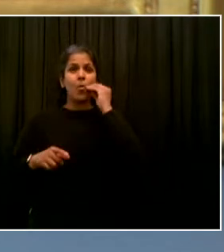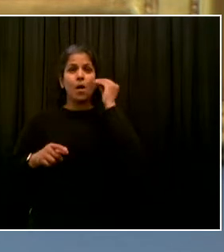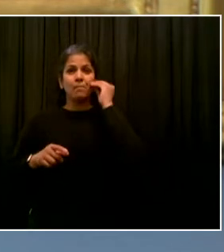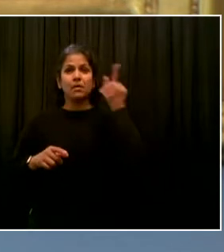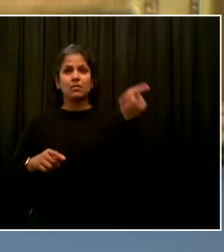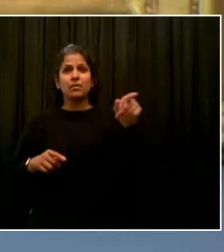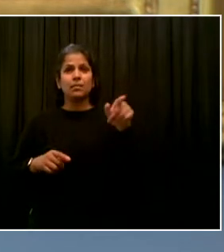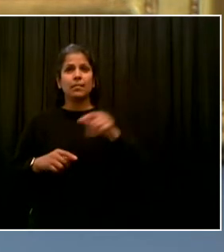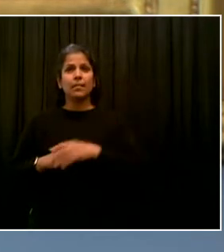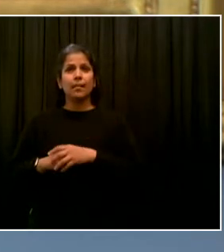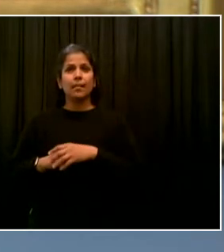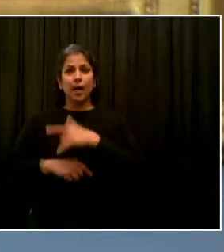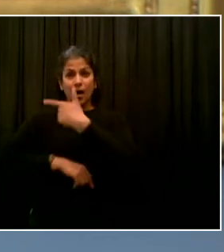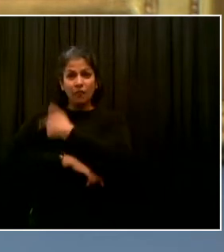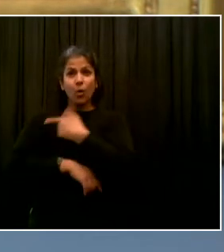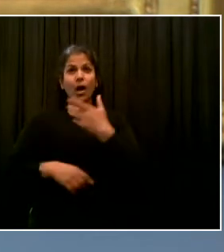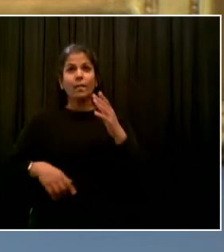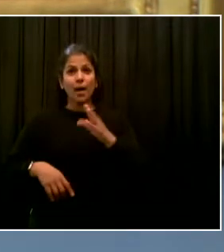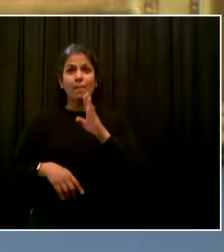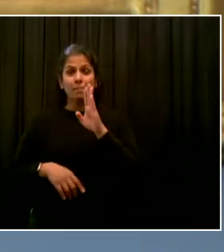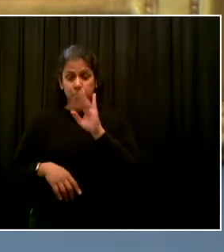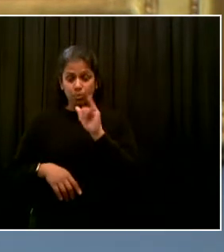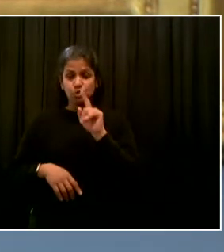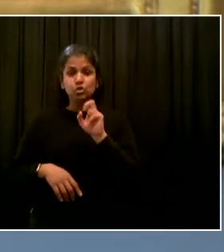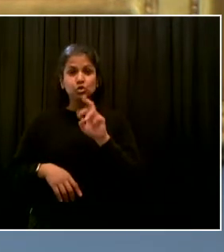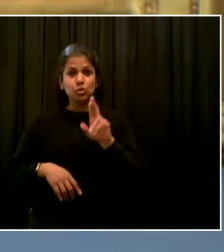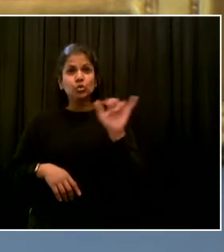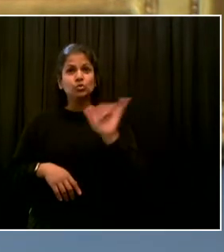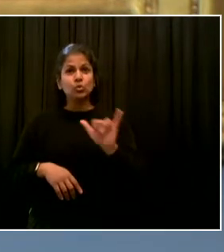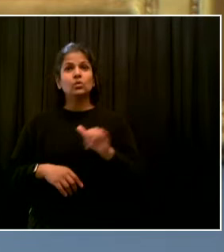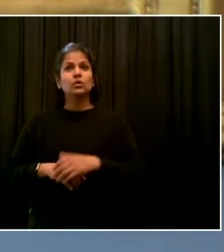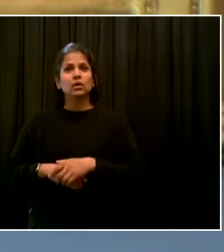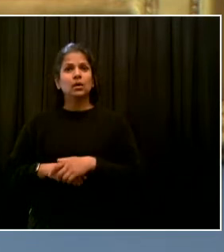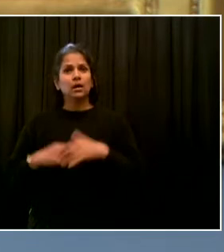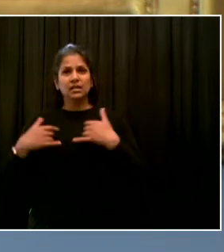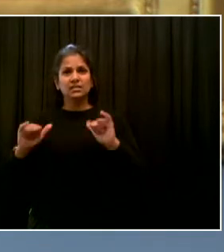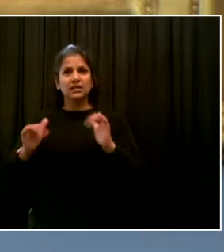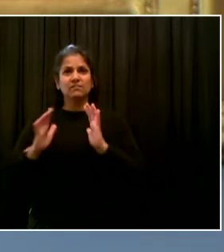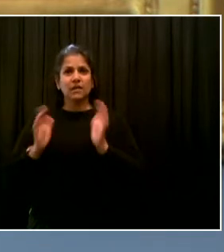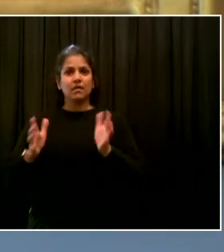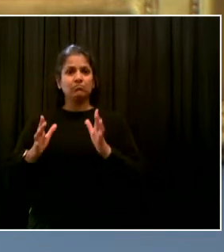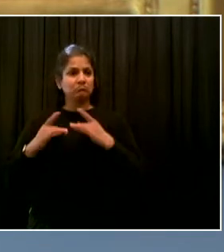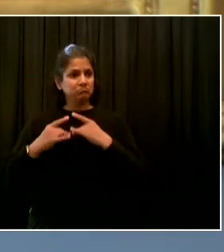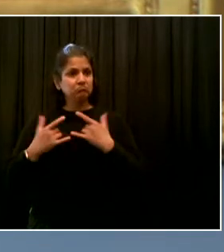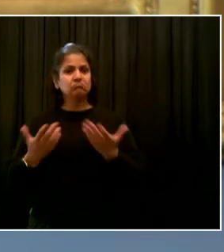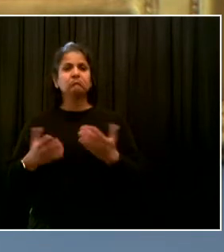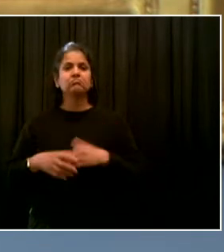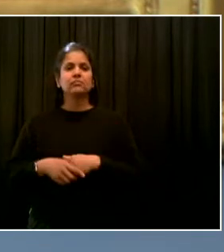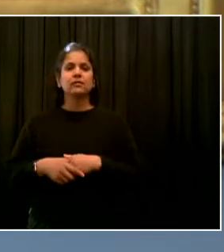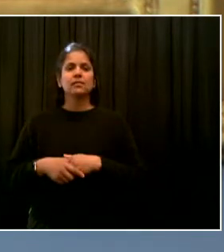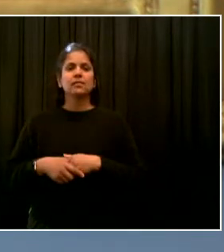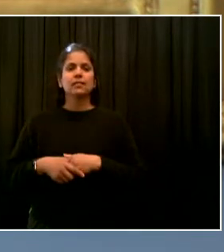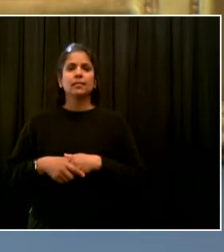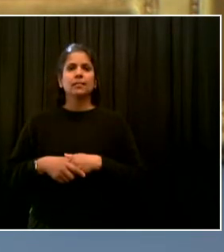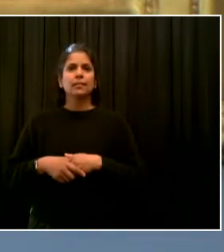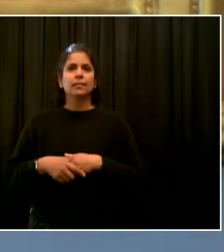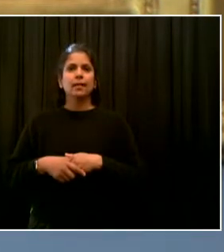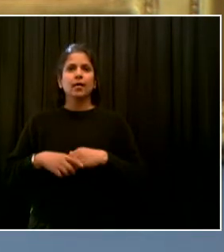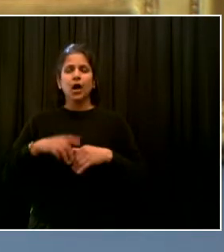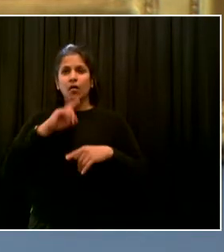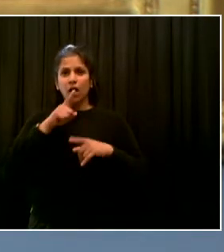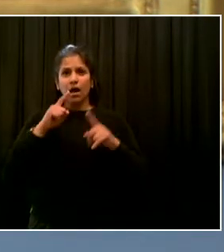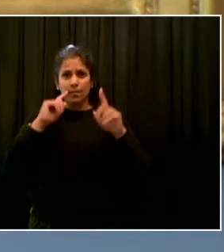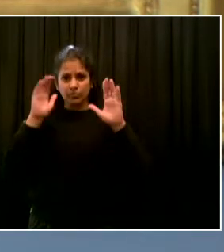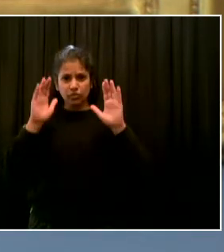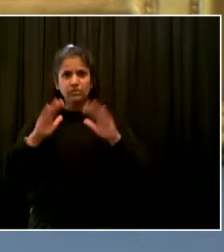vaccinated, they have flu-like symptoms, and you know, that brings a great level of comfort